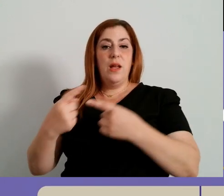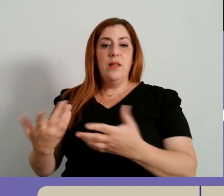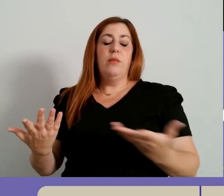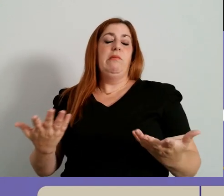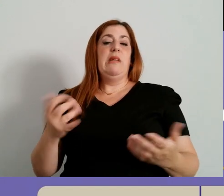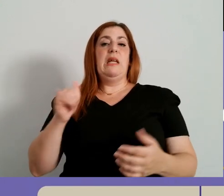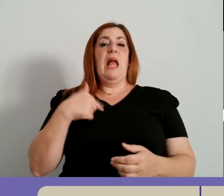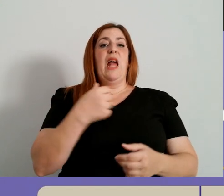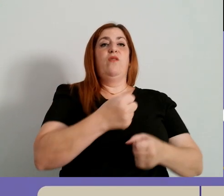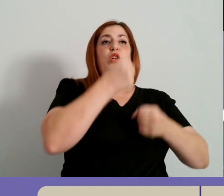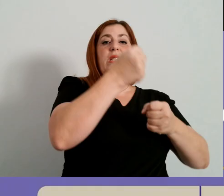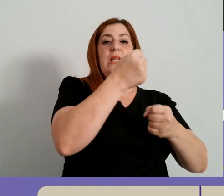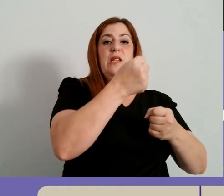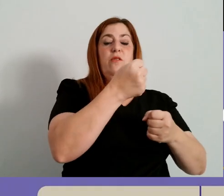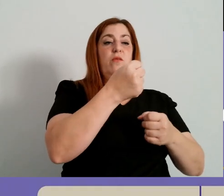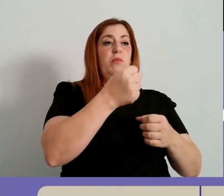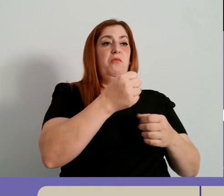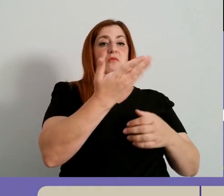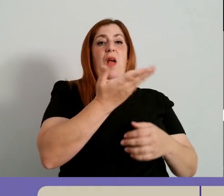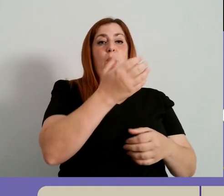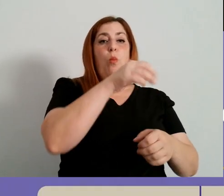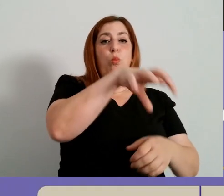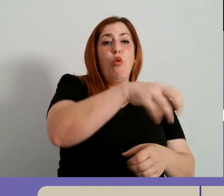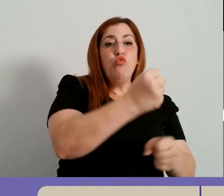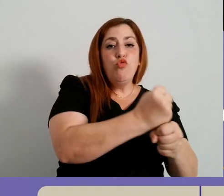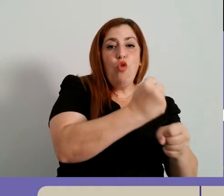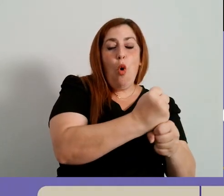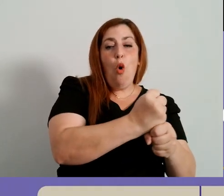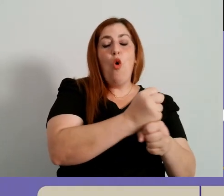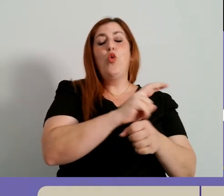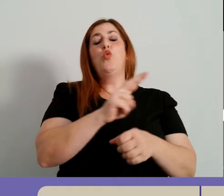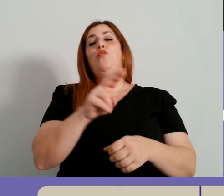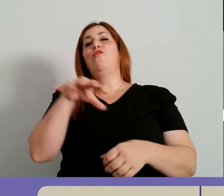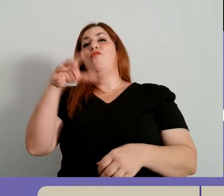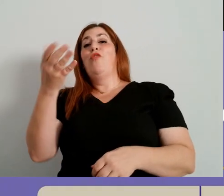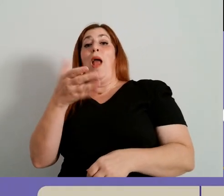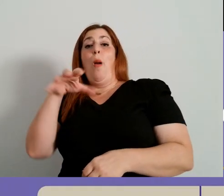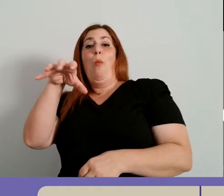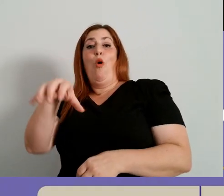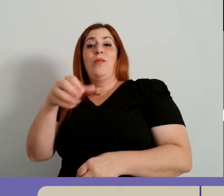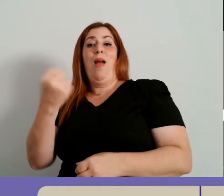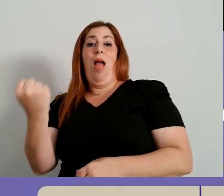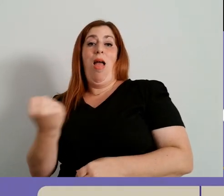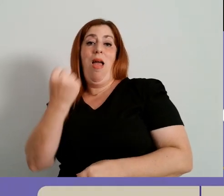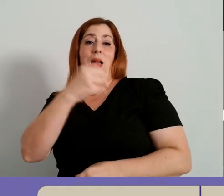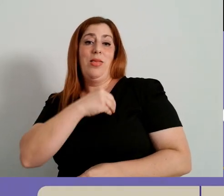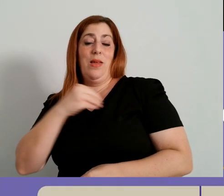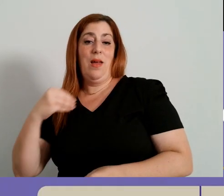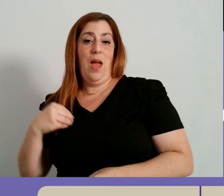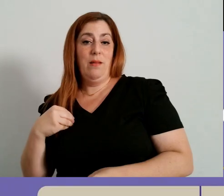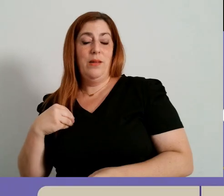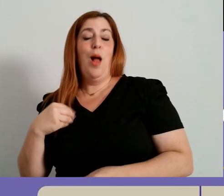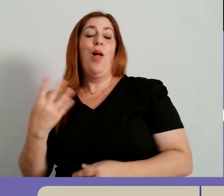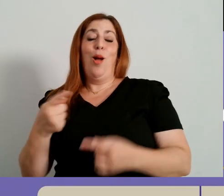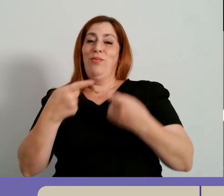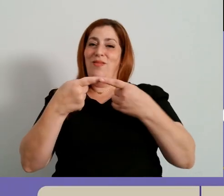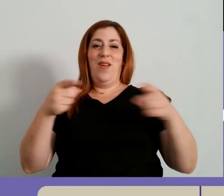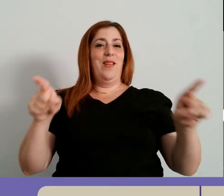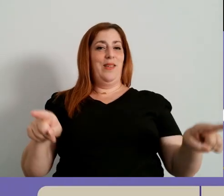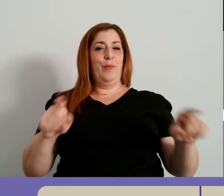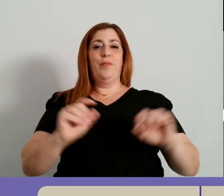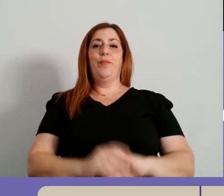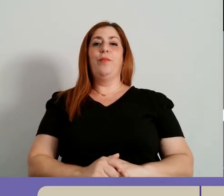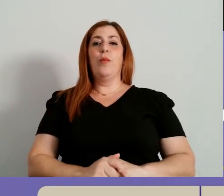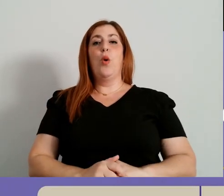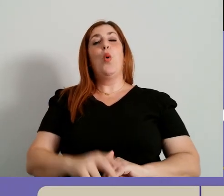setting is completely different to a healthcare setting and vice versa. And also, we're going to be having a little bit of a